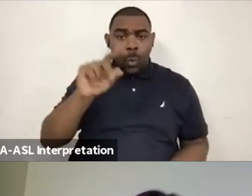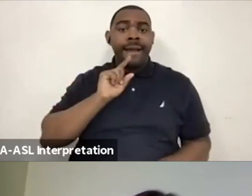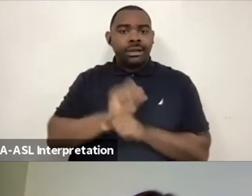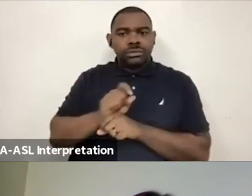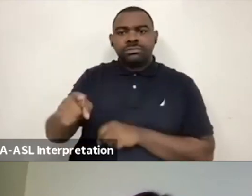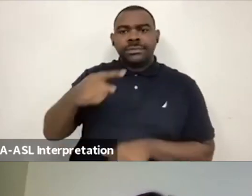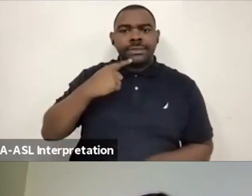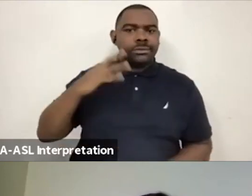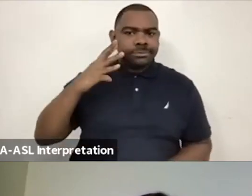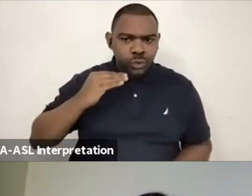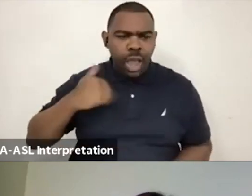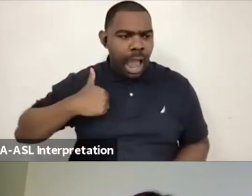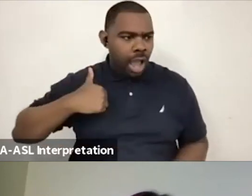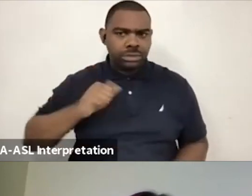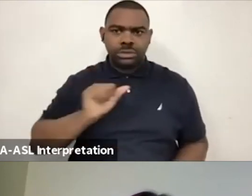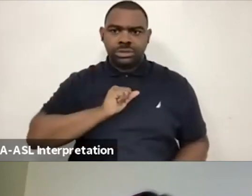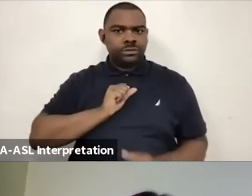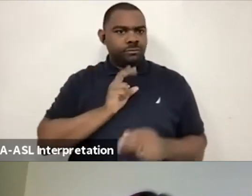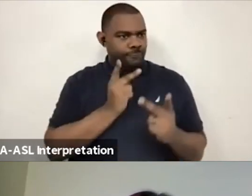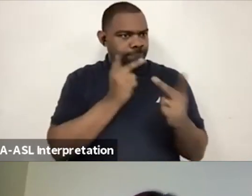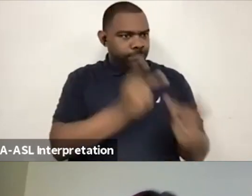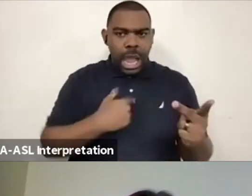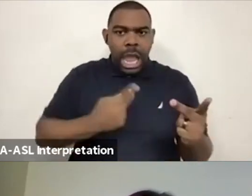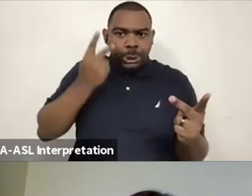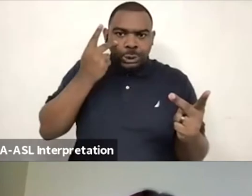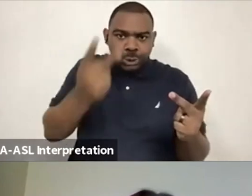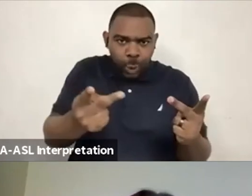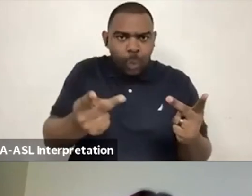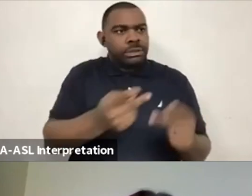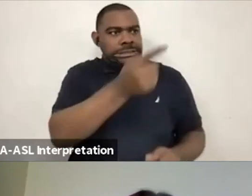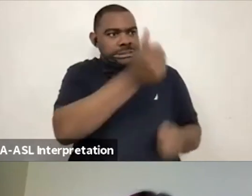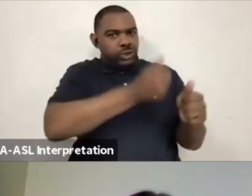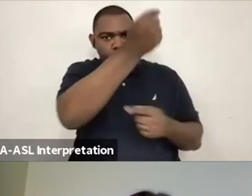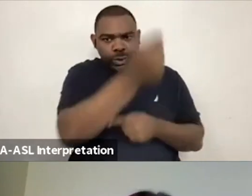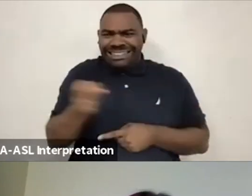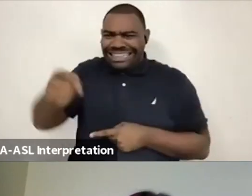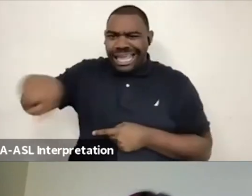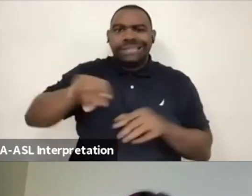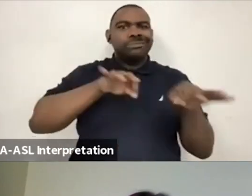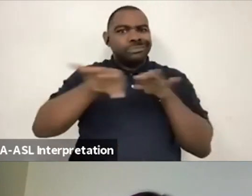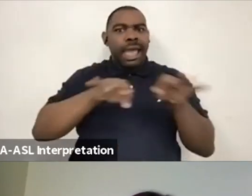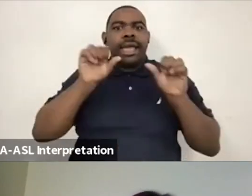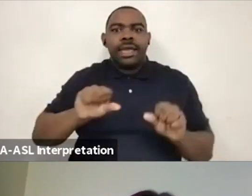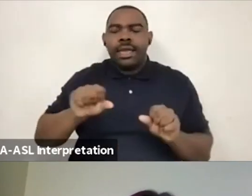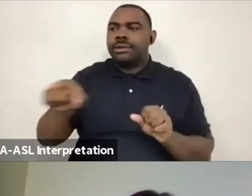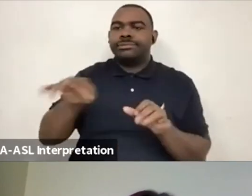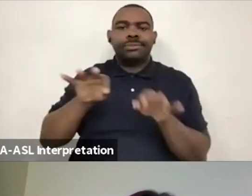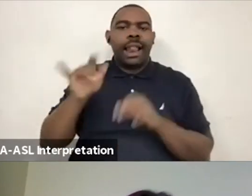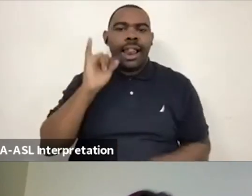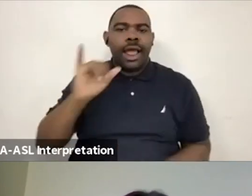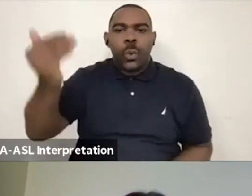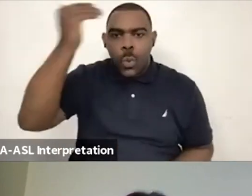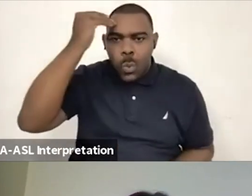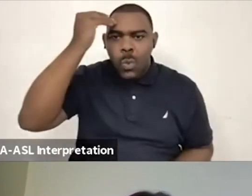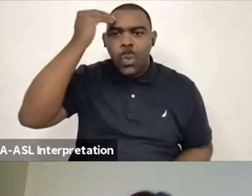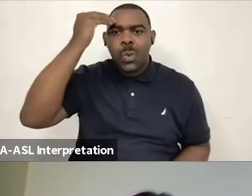I've seen these things happening. This is what they do on, every Tuesday night. And that's really important, because, it makes the